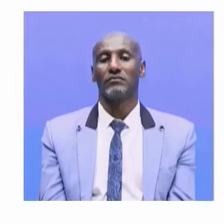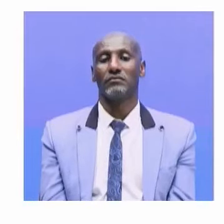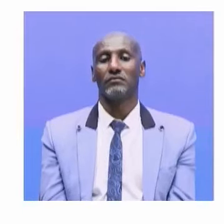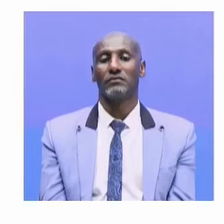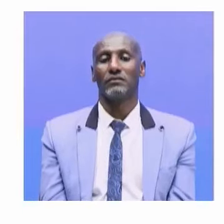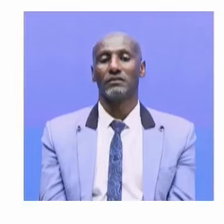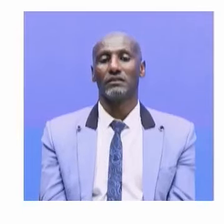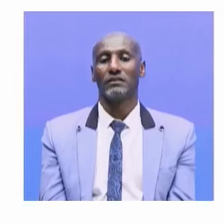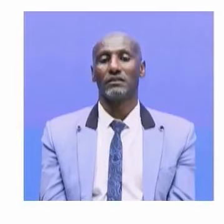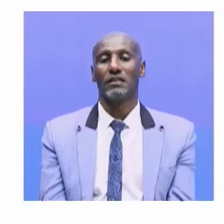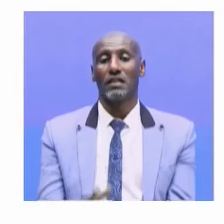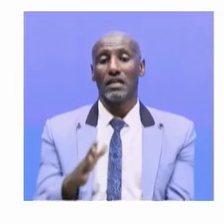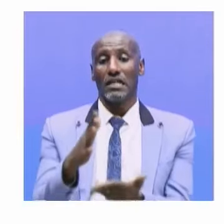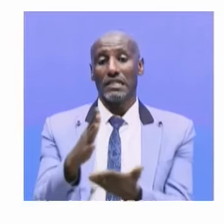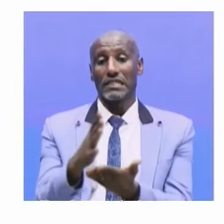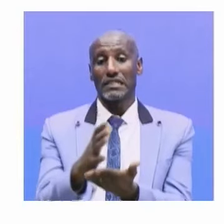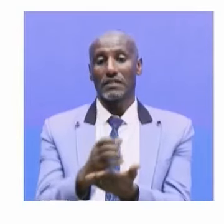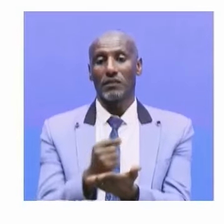and some.